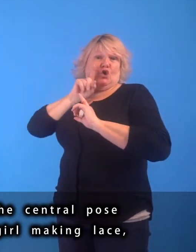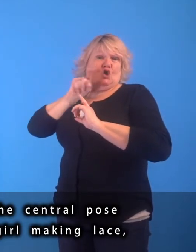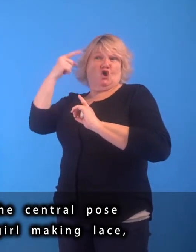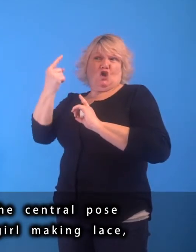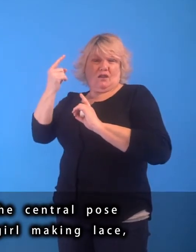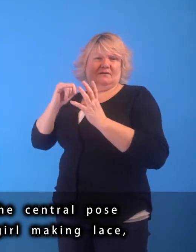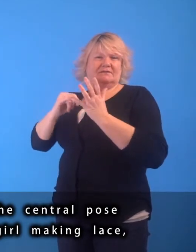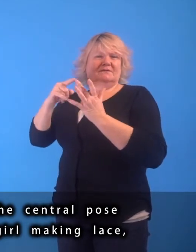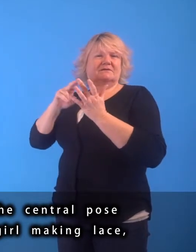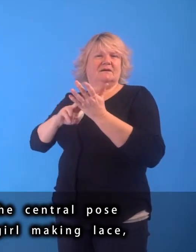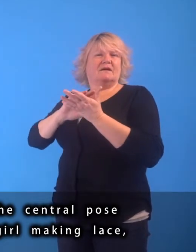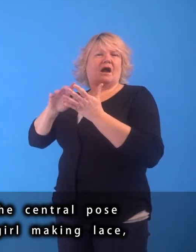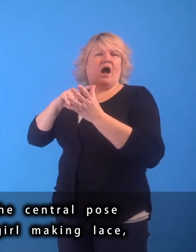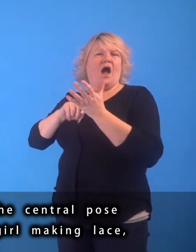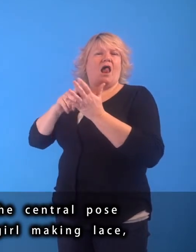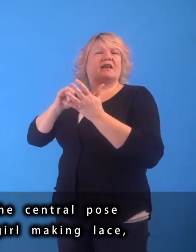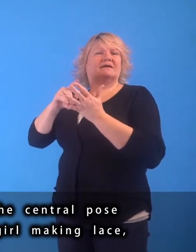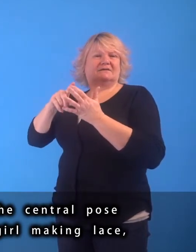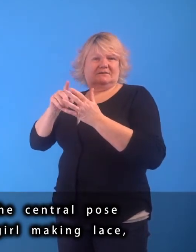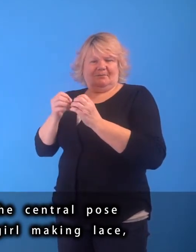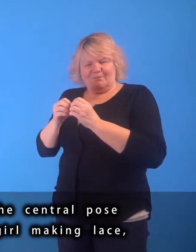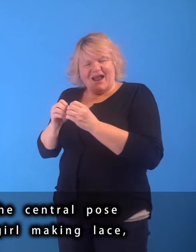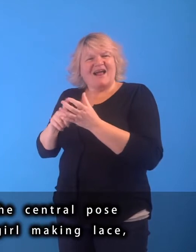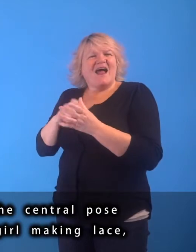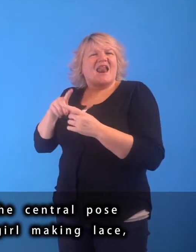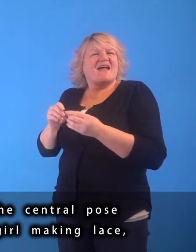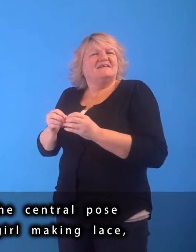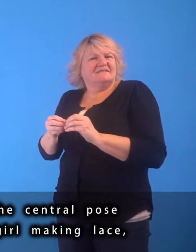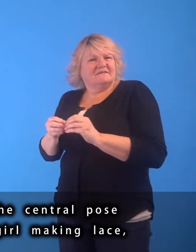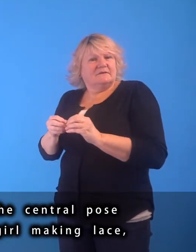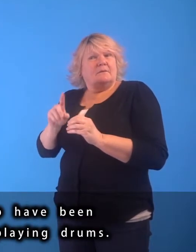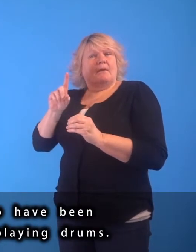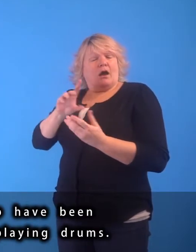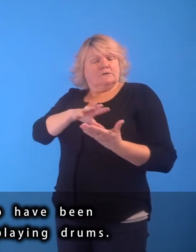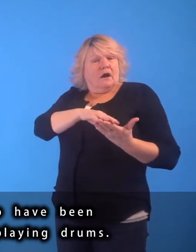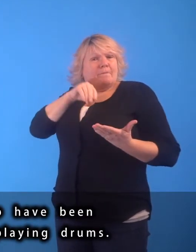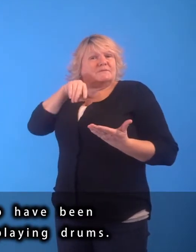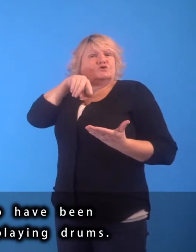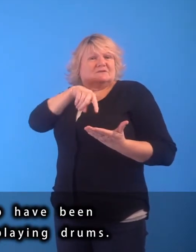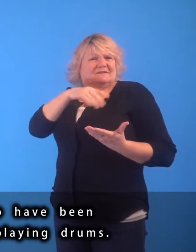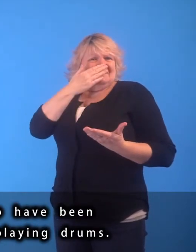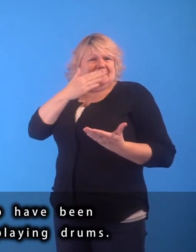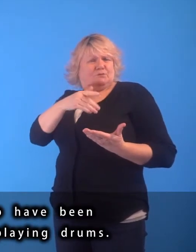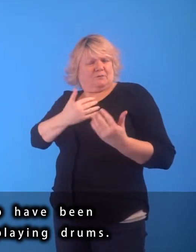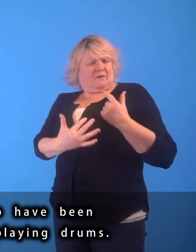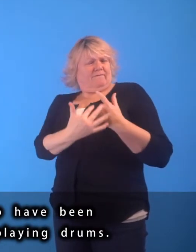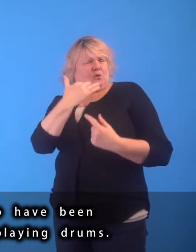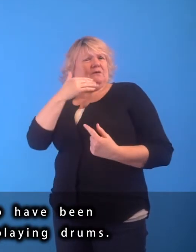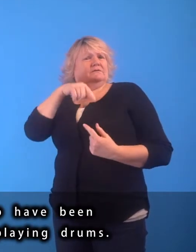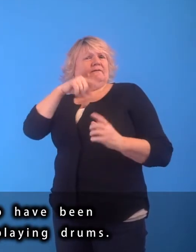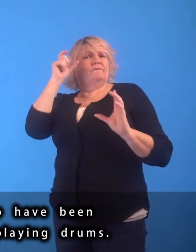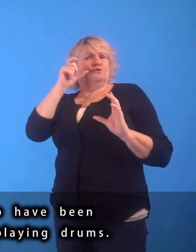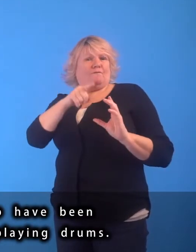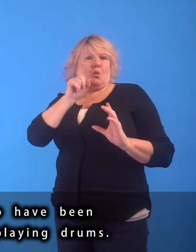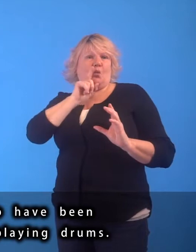central pose is from a photo of a Sinhalese girl making lace. while the composition